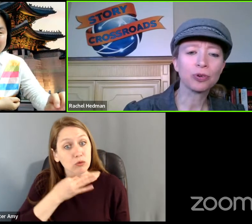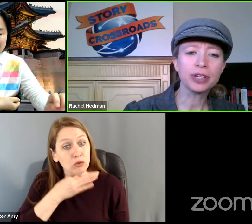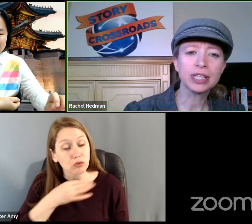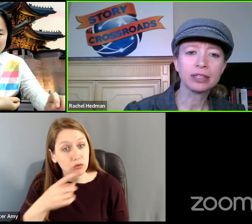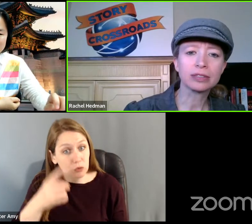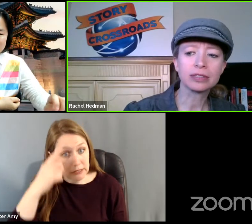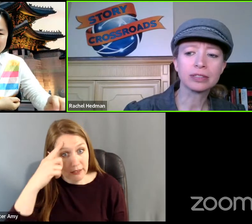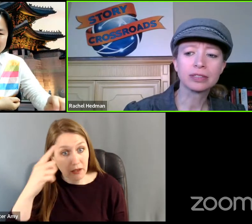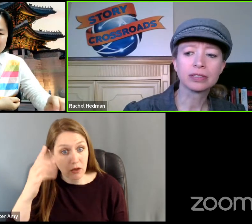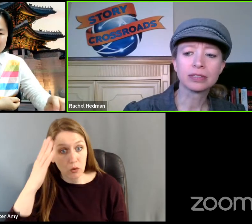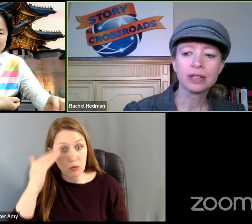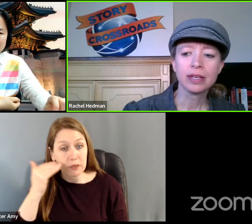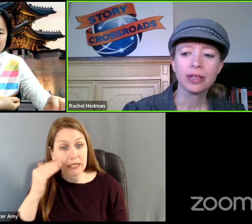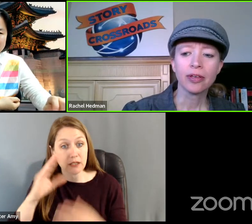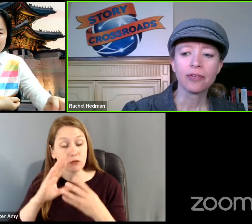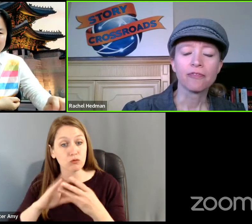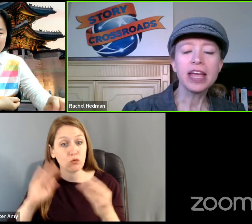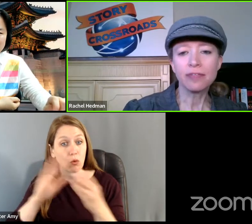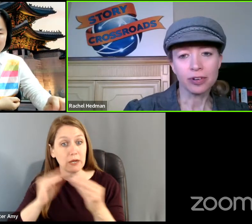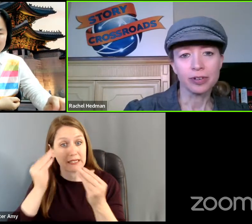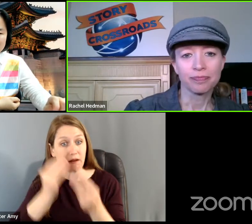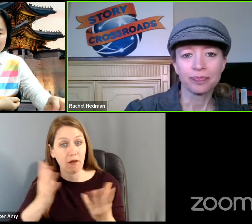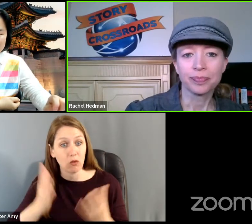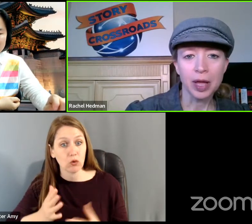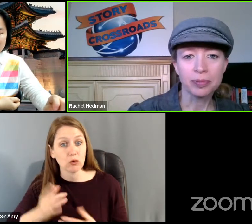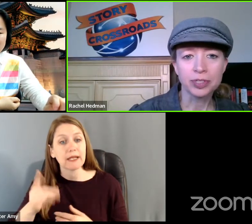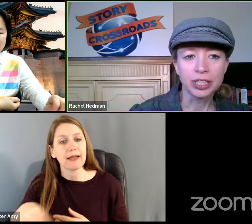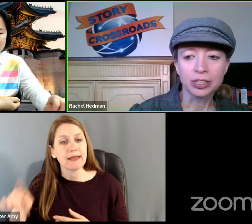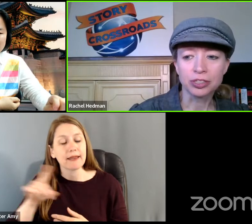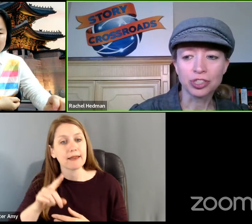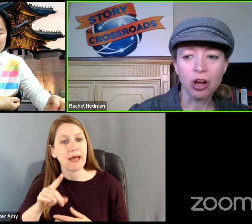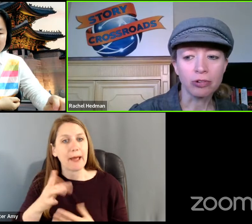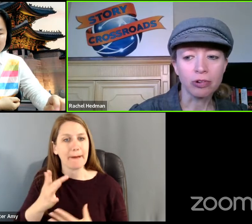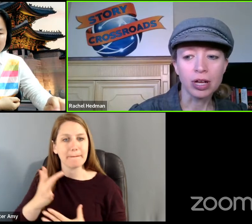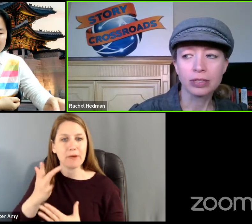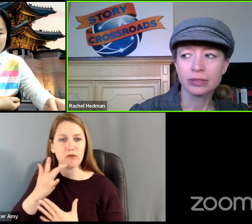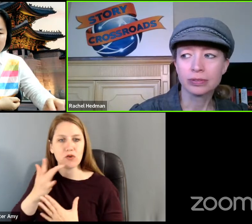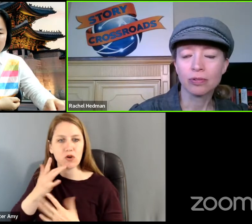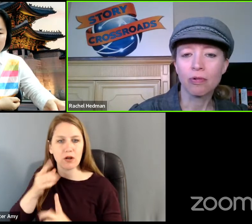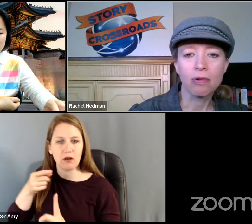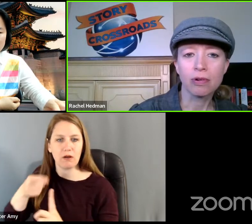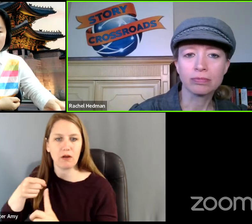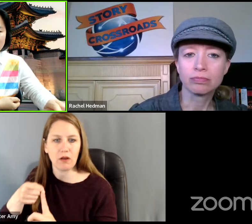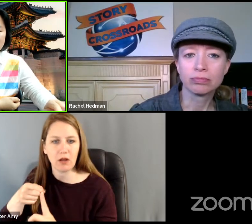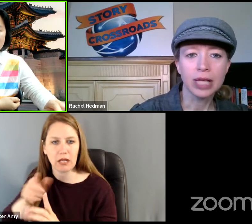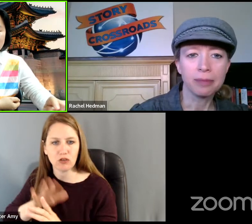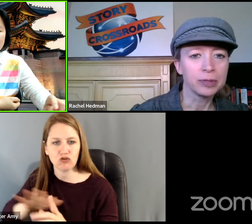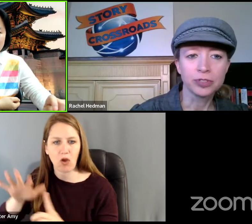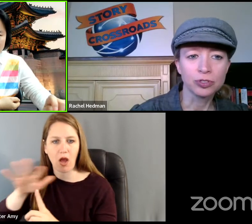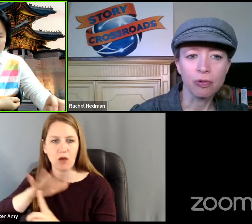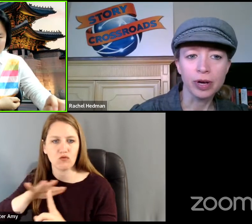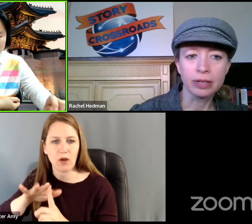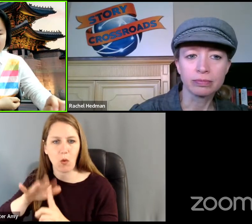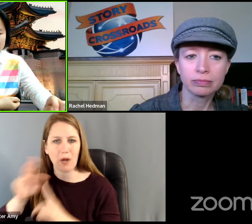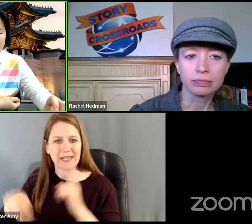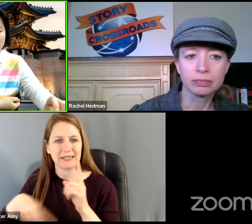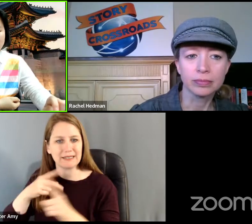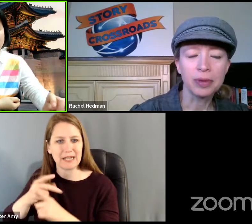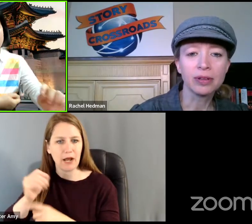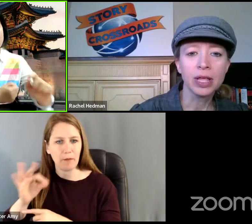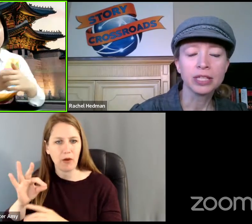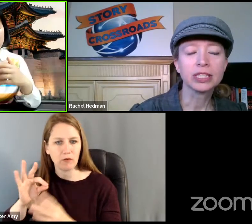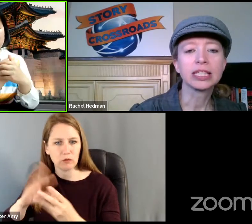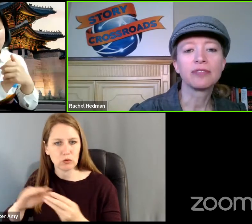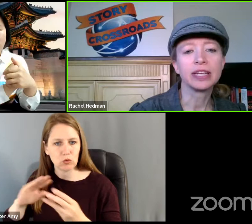Korean storytellers favor a particular genre or Mhm. type of story? Mhm.